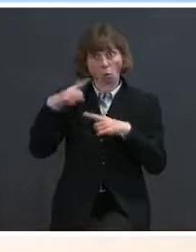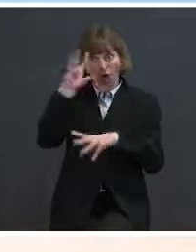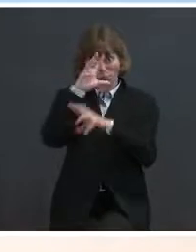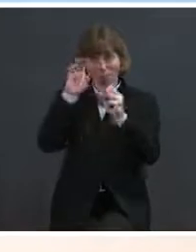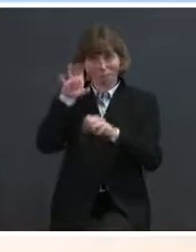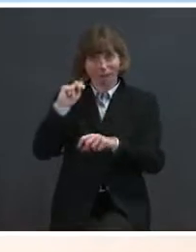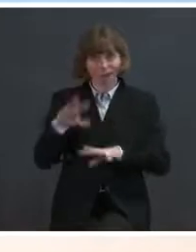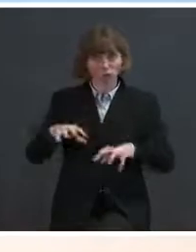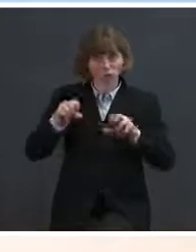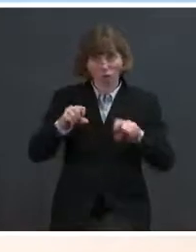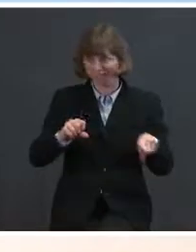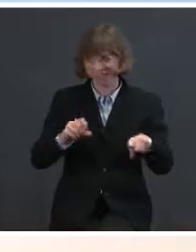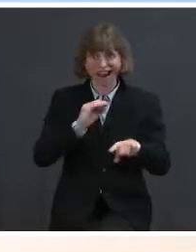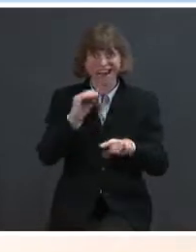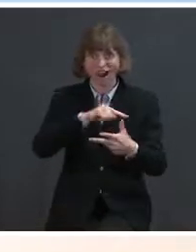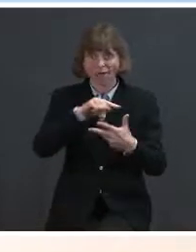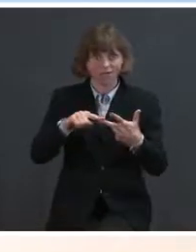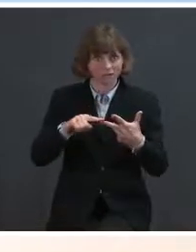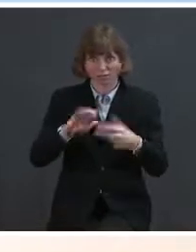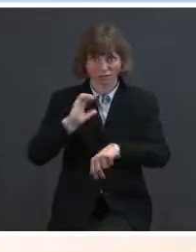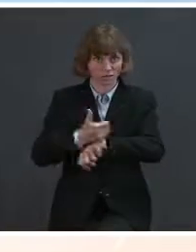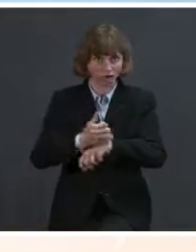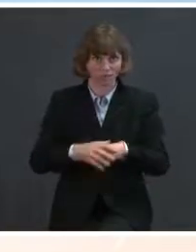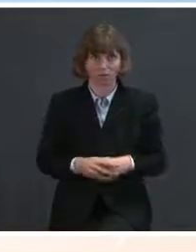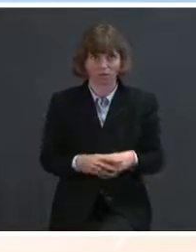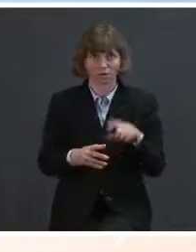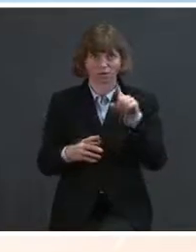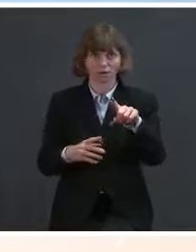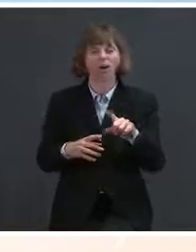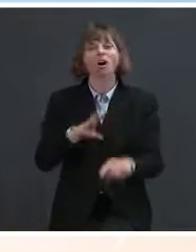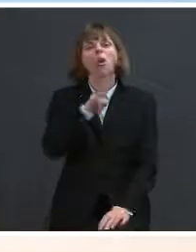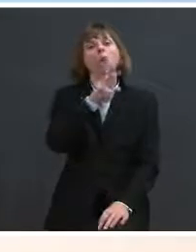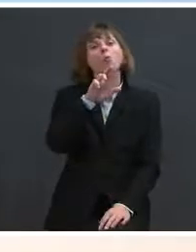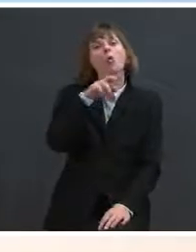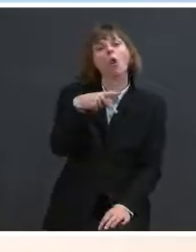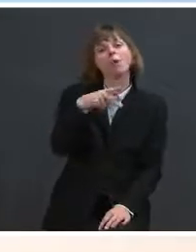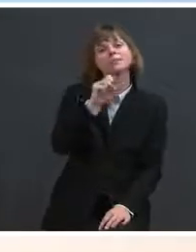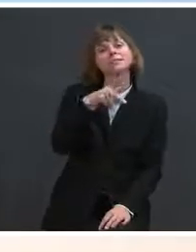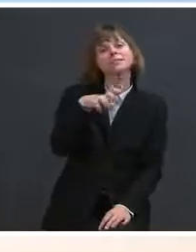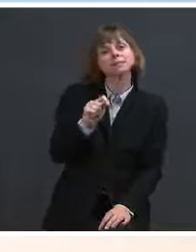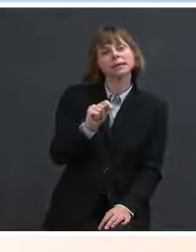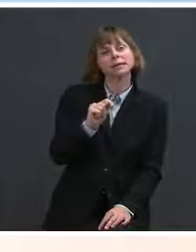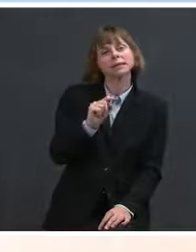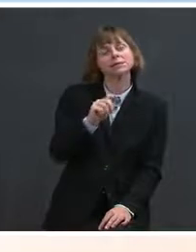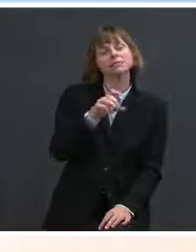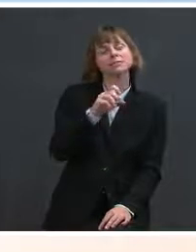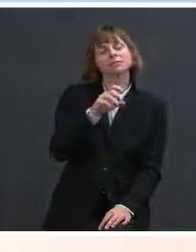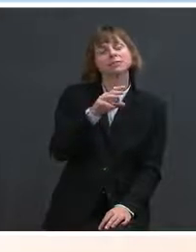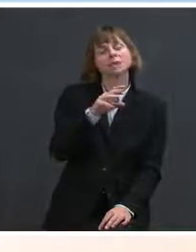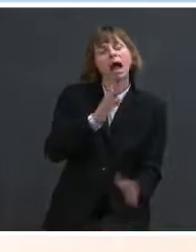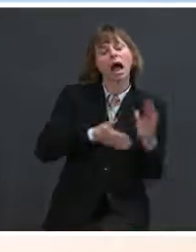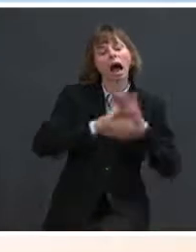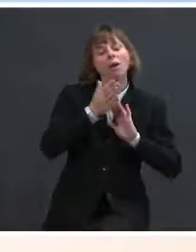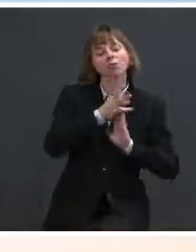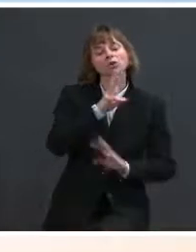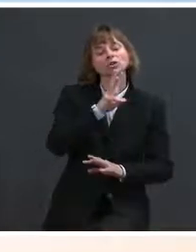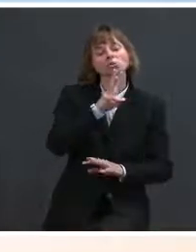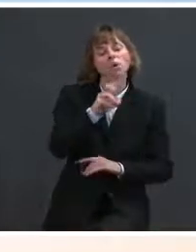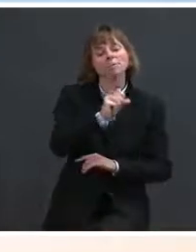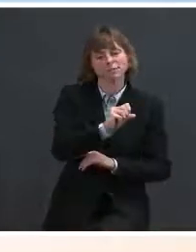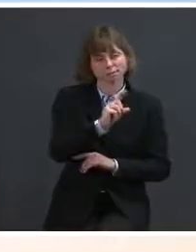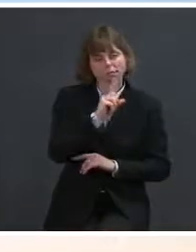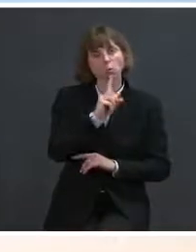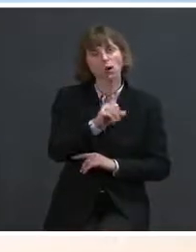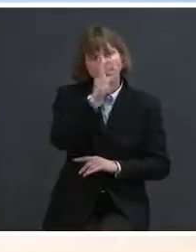and the like, but on the development of the vaccines, it was Operation Warp Speed that was invented, executed, initiated under the former